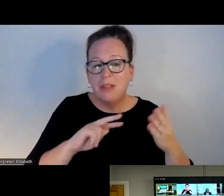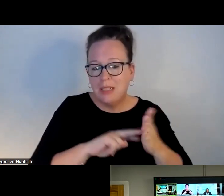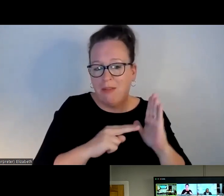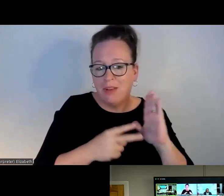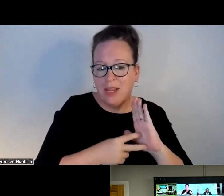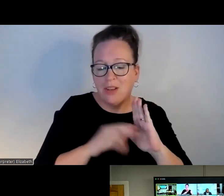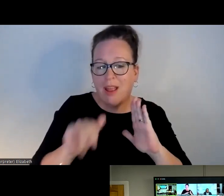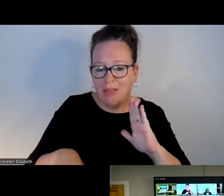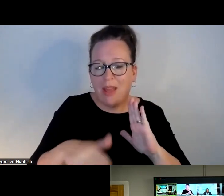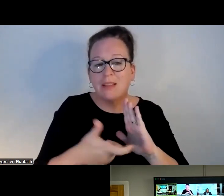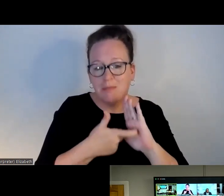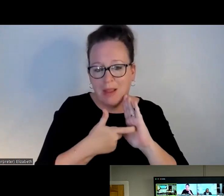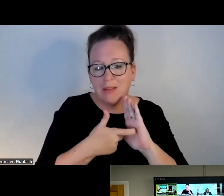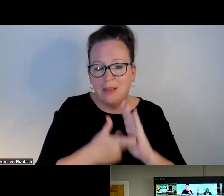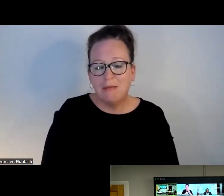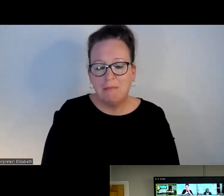within the council.